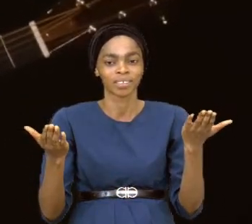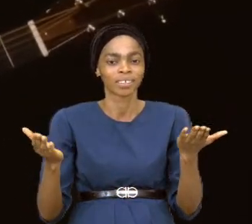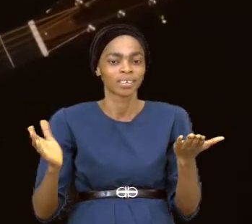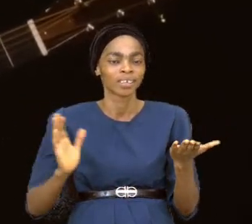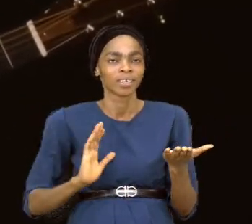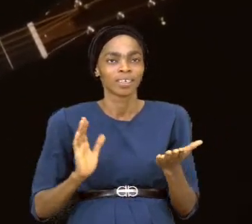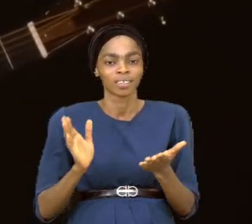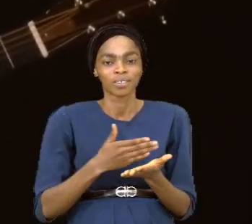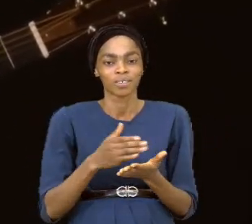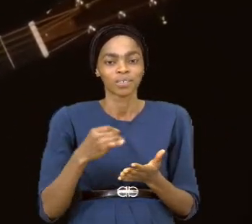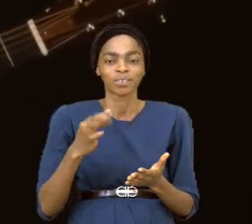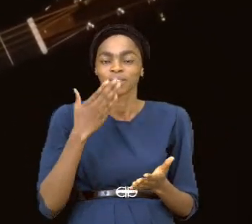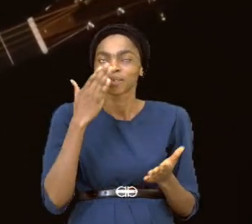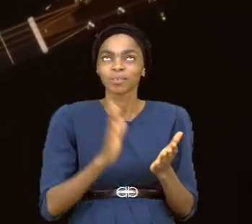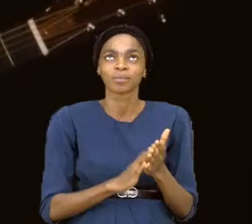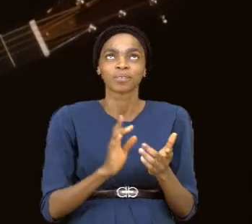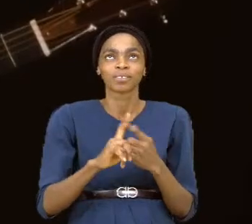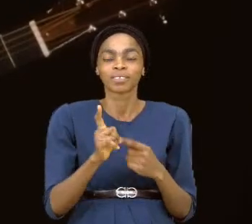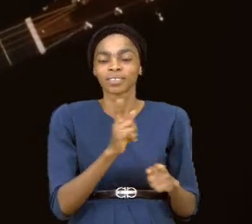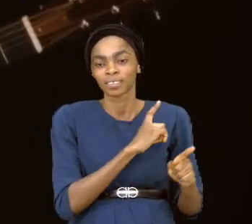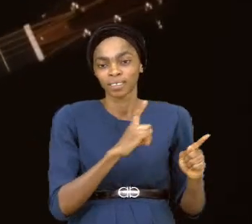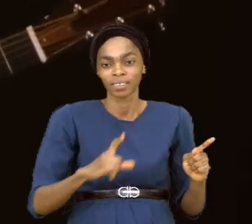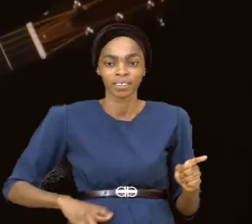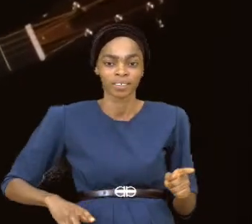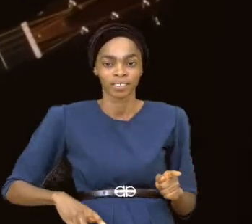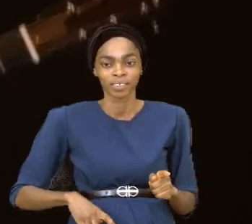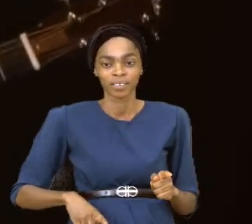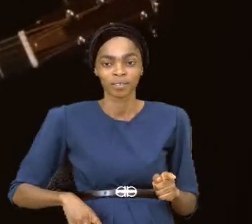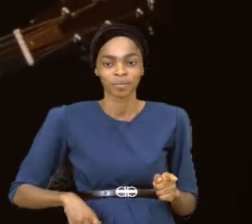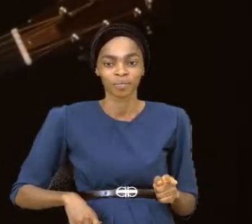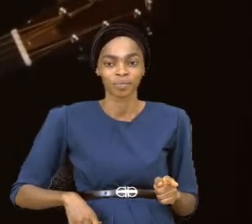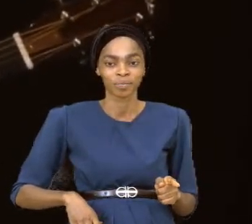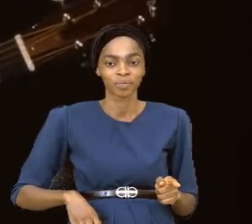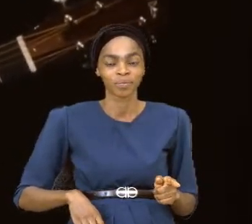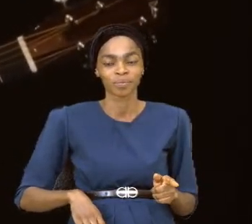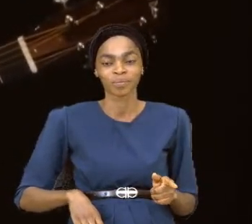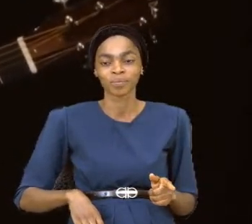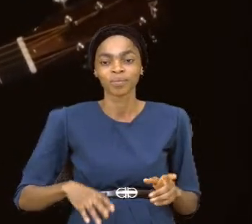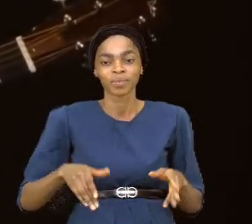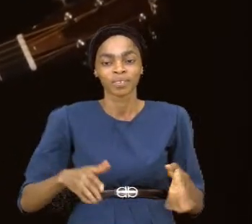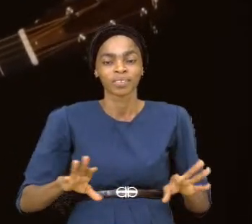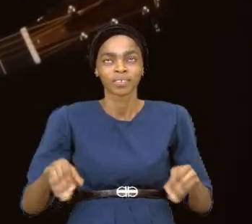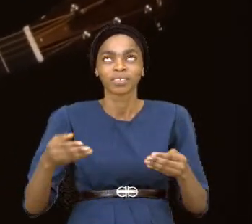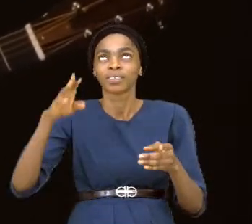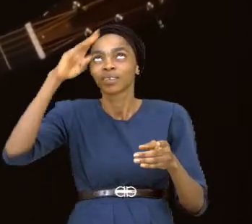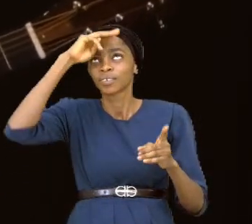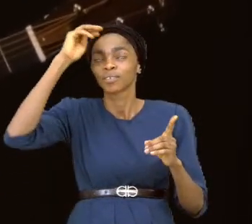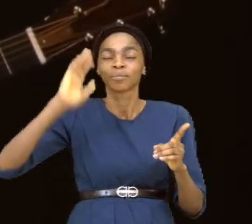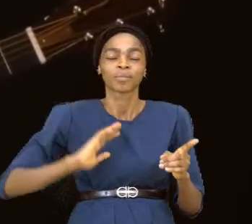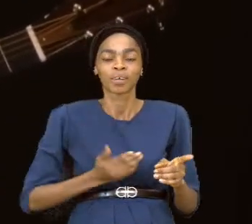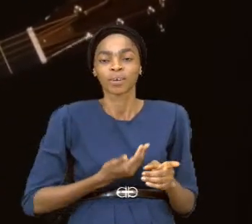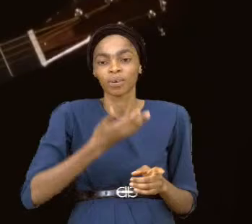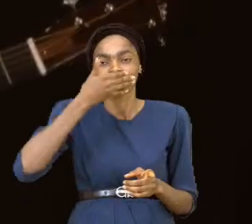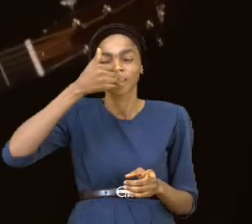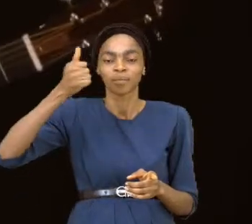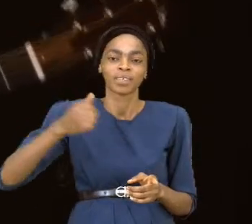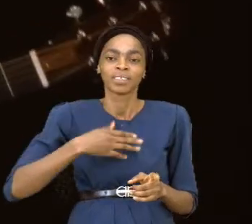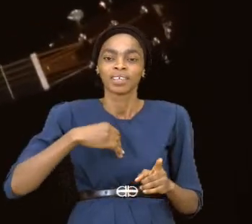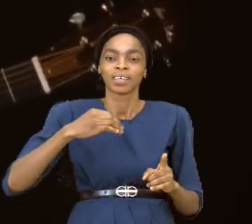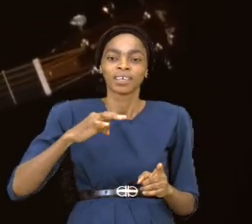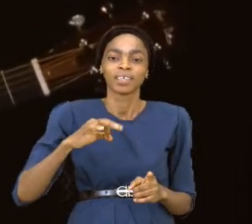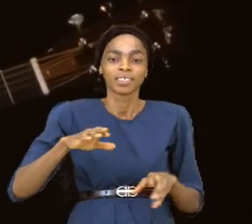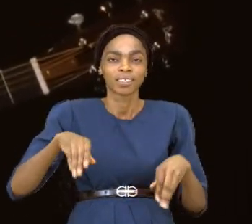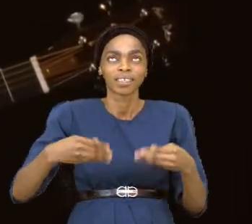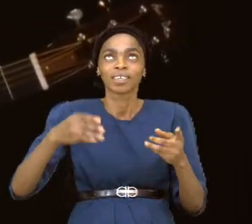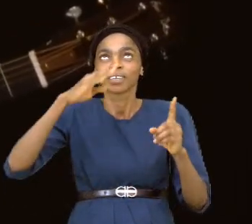praise to the Lord. Let's say, Lord, we want to give you our best. We want to give you our pure